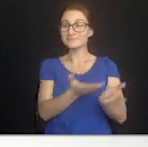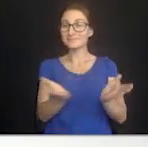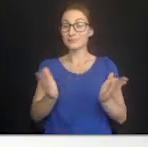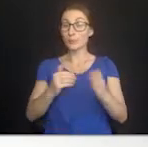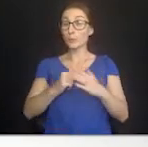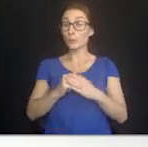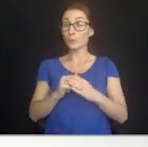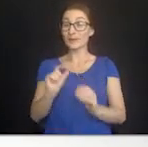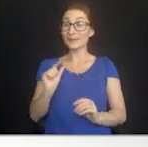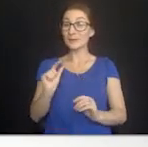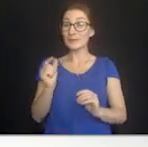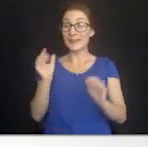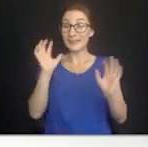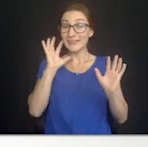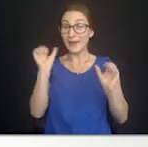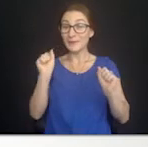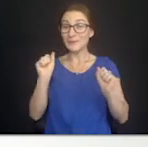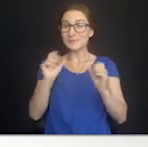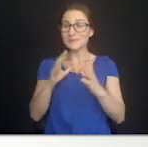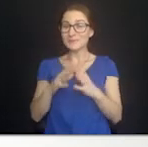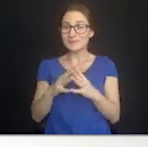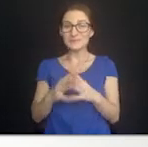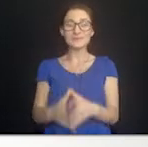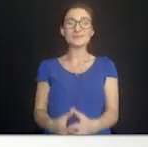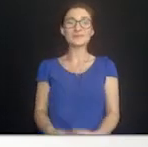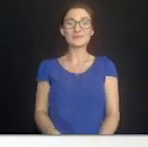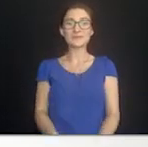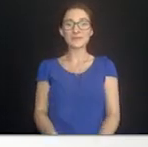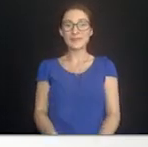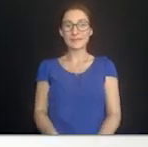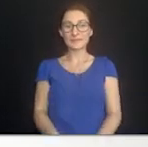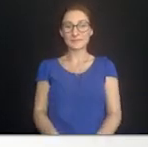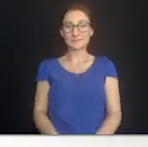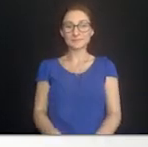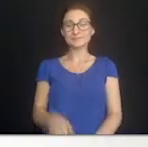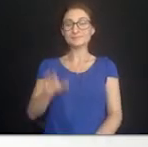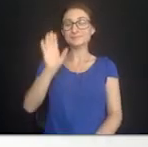Good evening, everyone. Ooh, it's a little louder than I thought it would be.